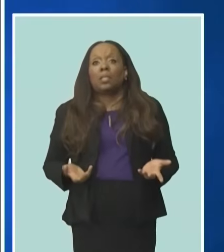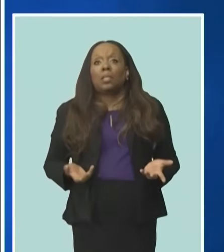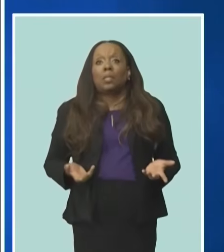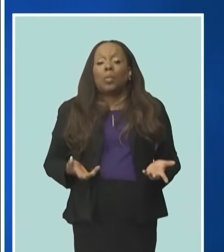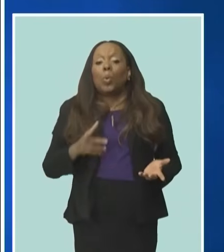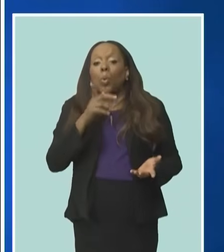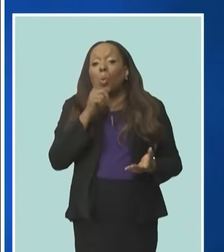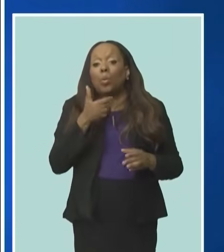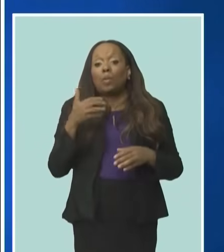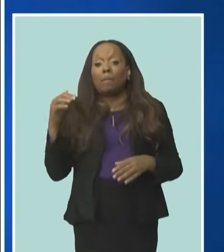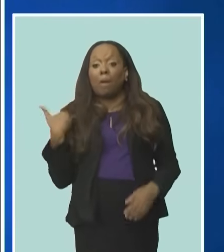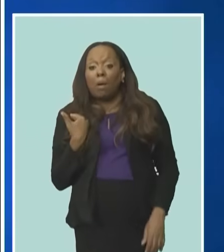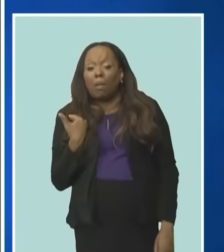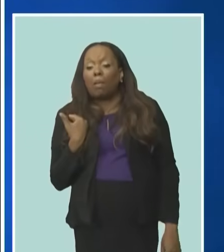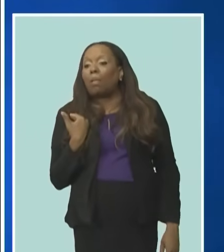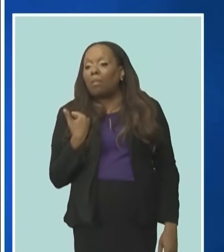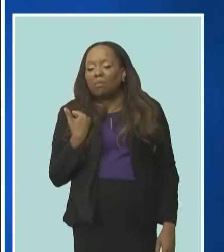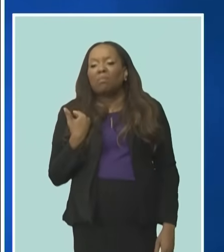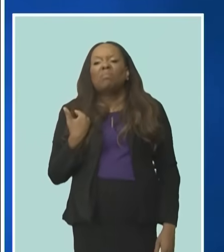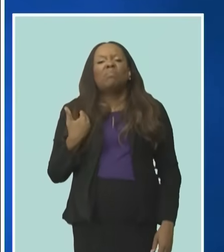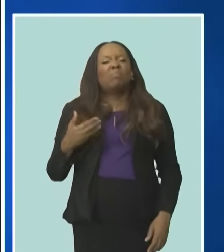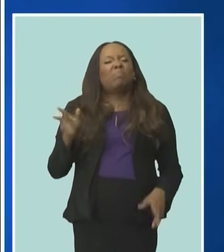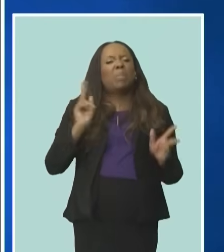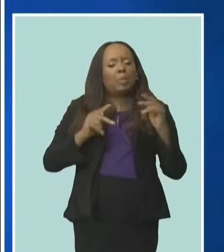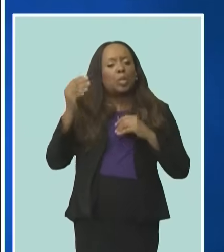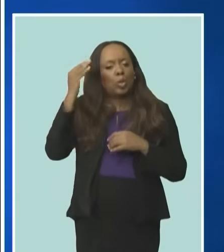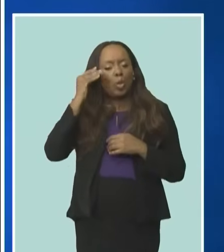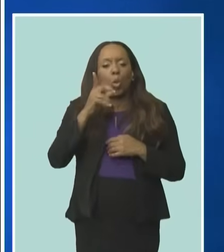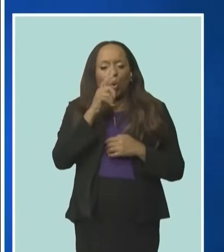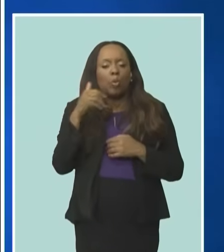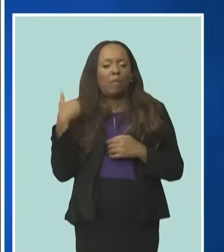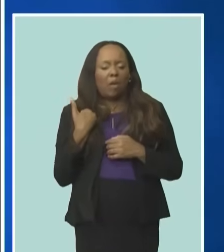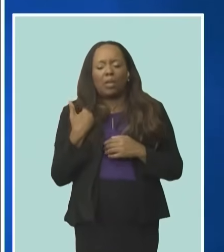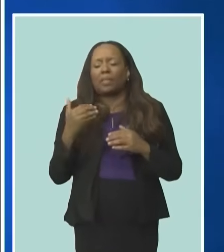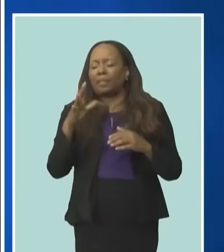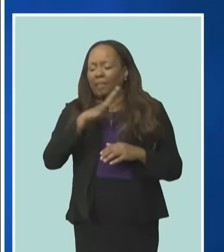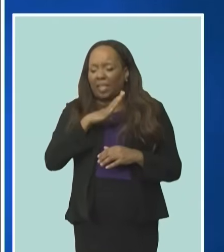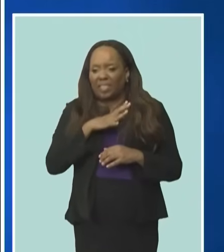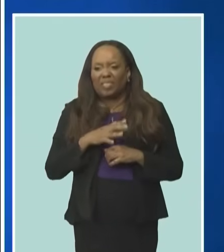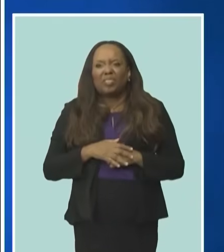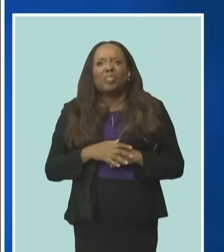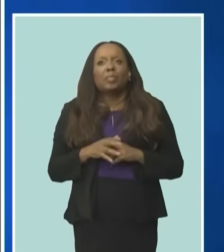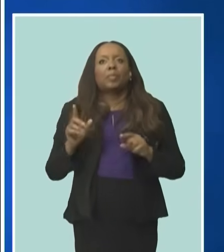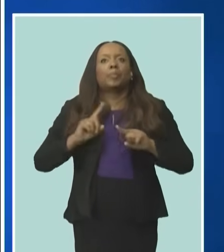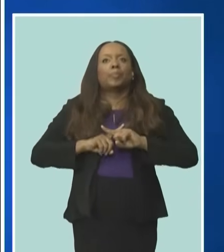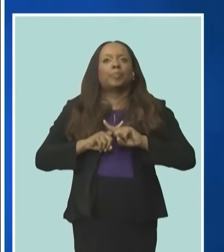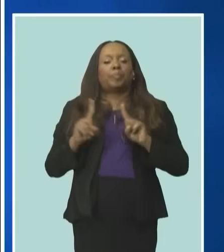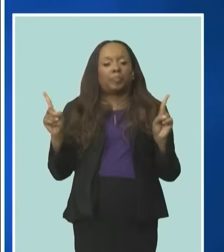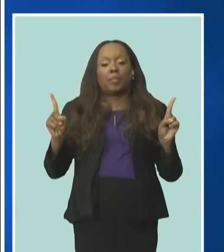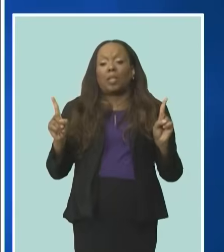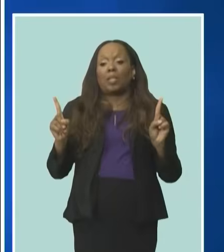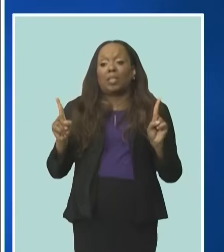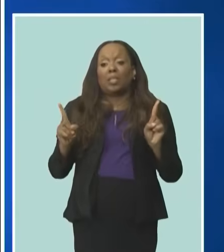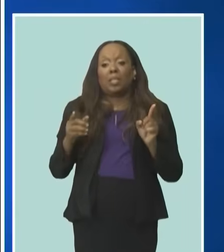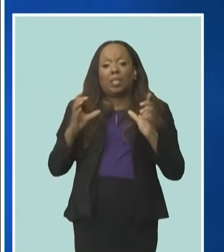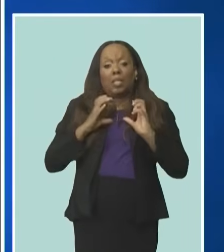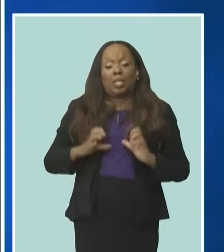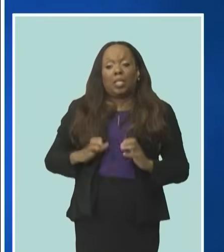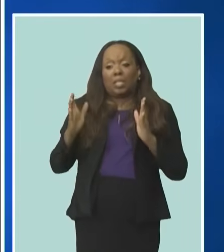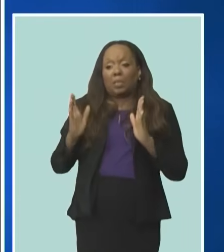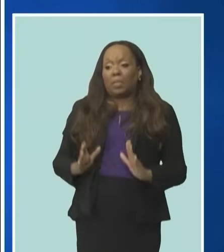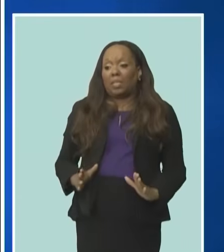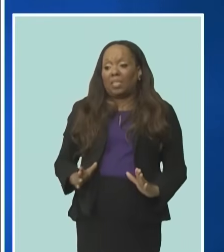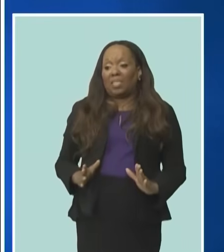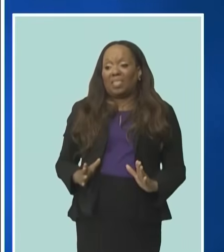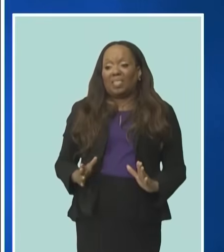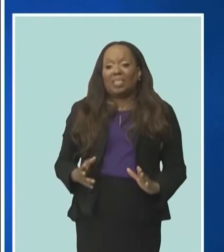dispute, and the client is strung out there for the simple reason that you do not understand the range